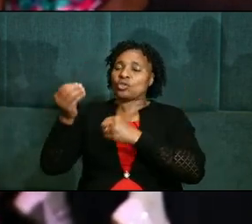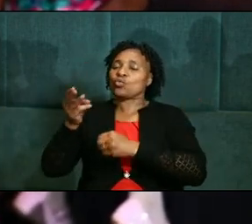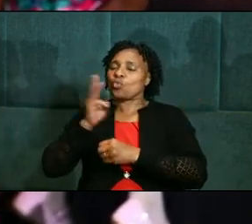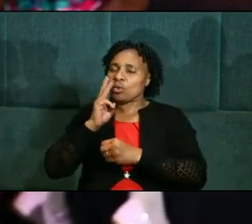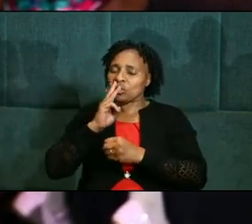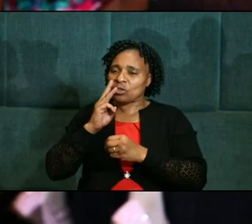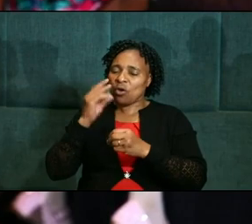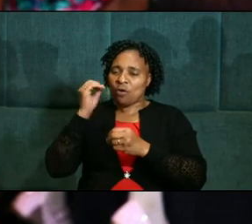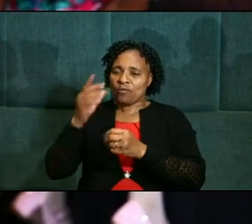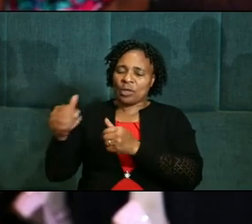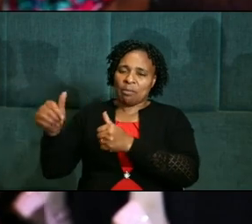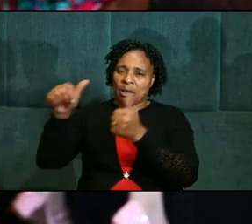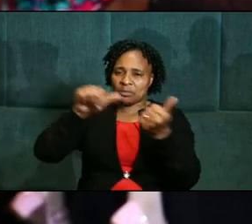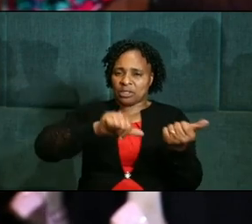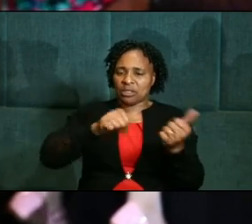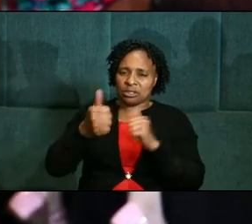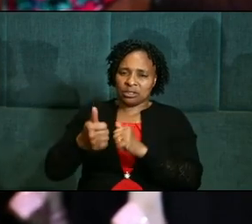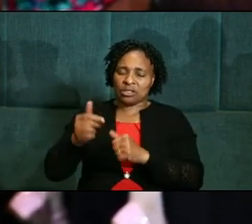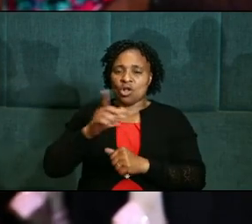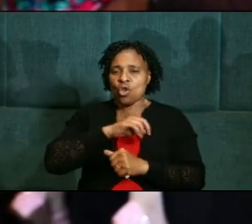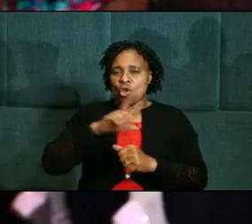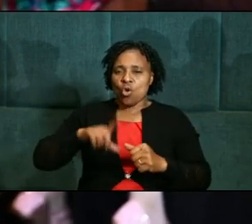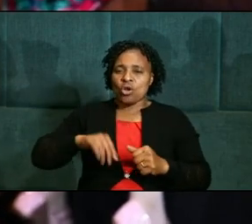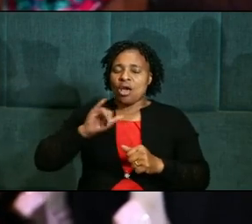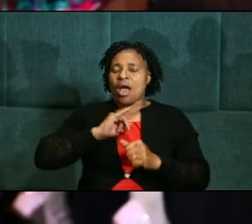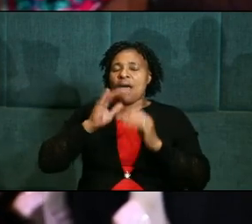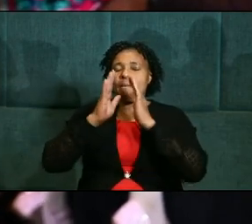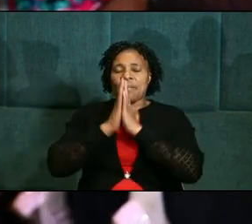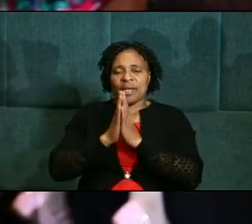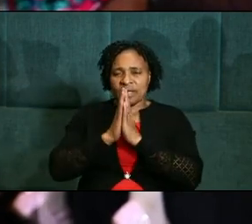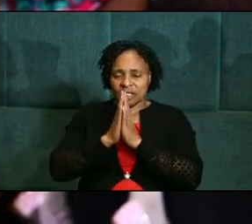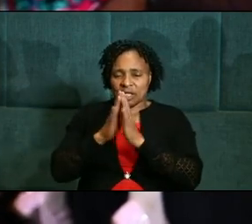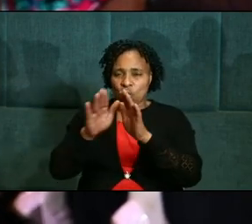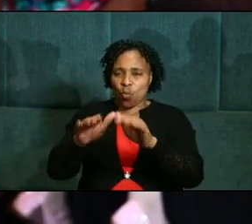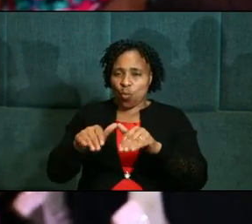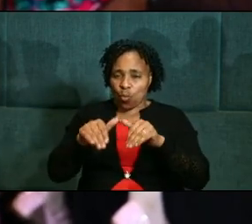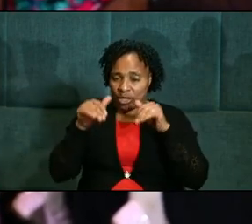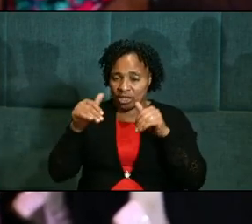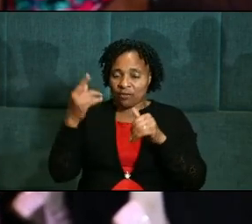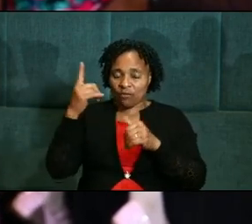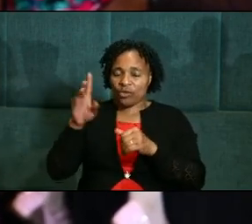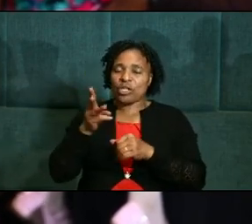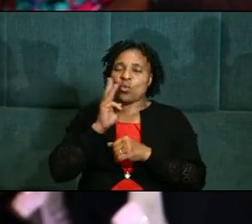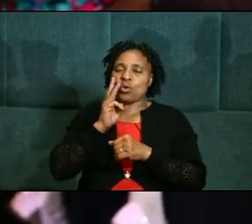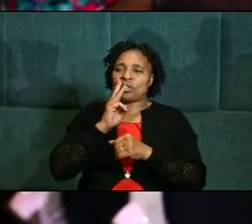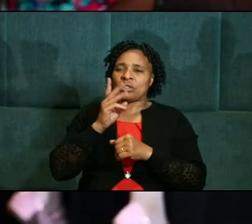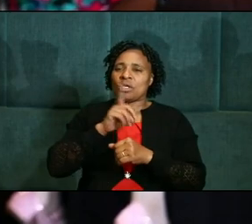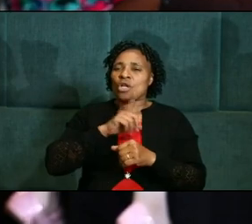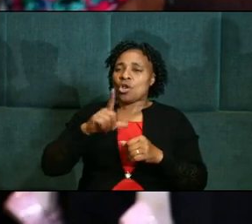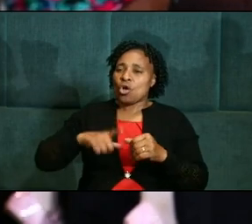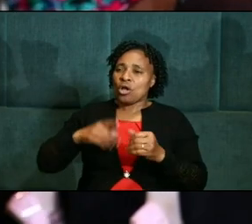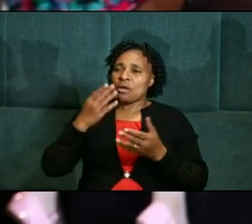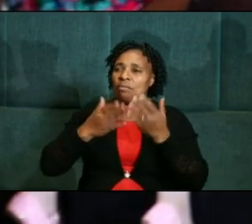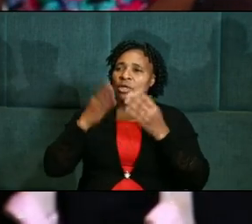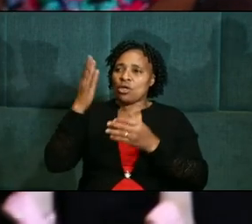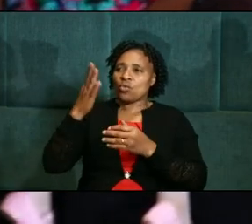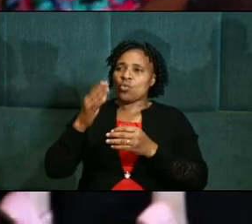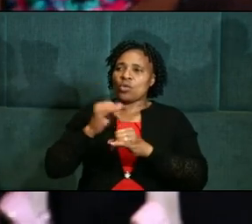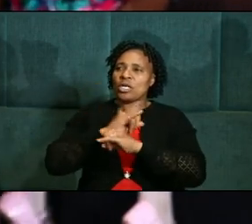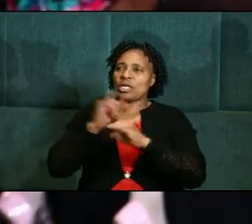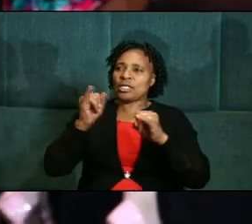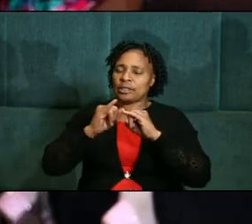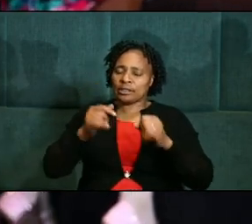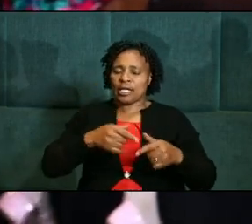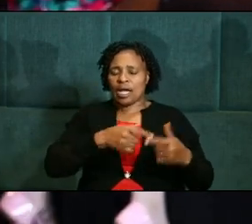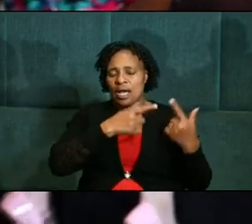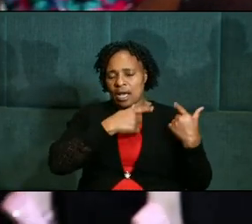waters of baptism. Lord, I pray that as they wait for the waters, Lord, may you cleanse their